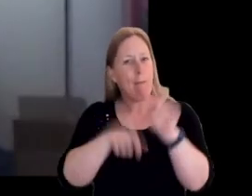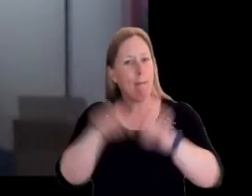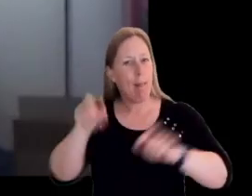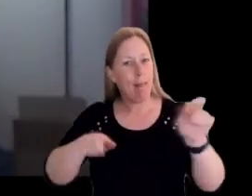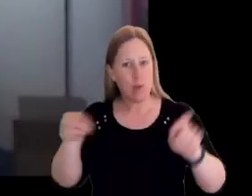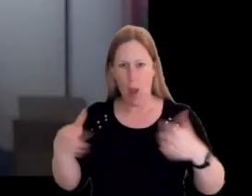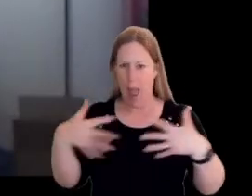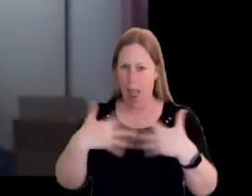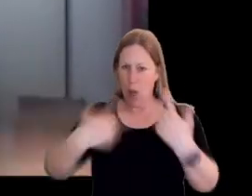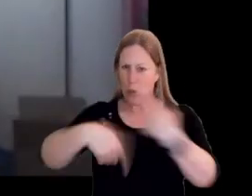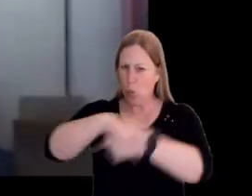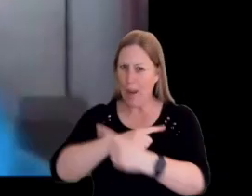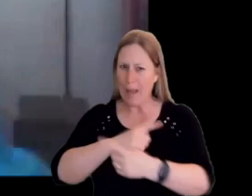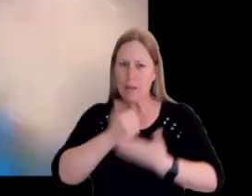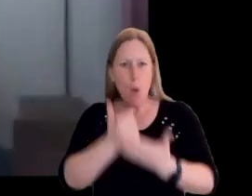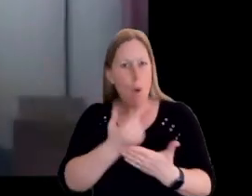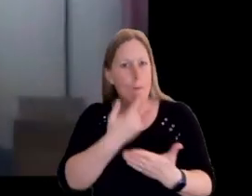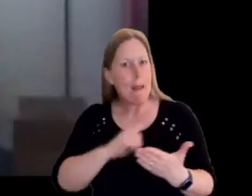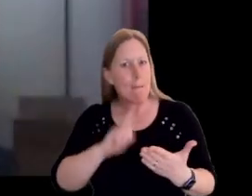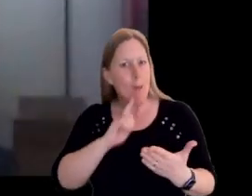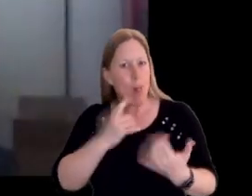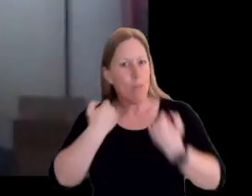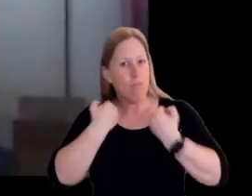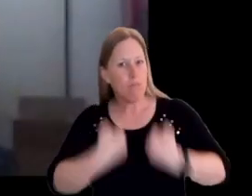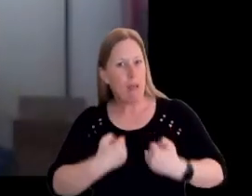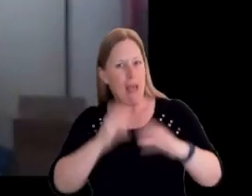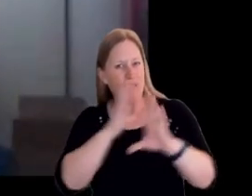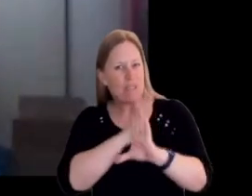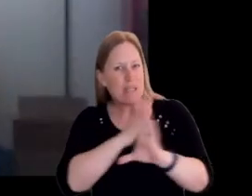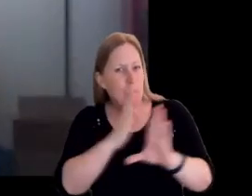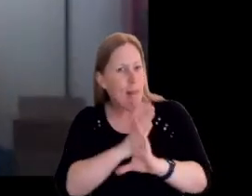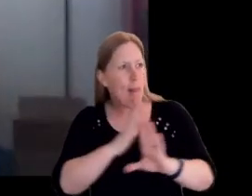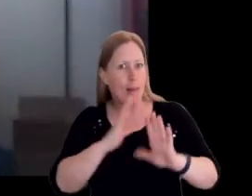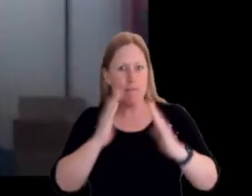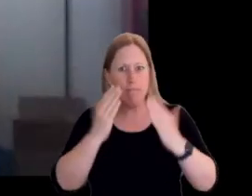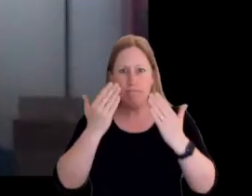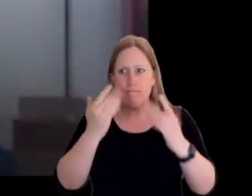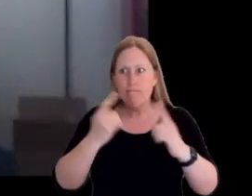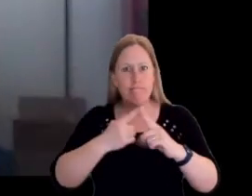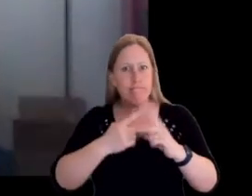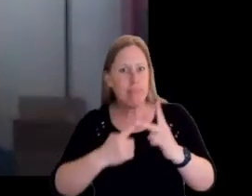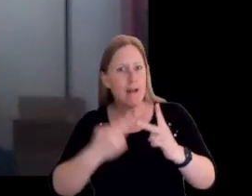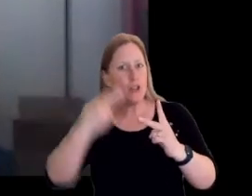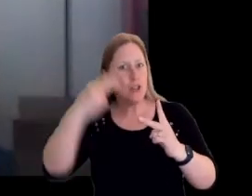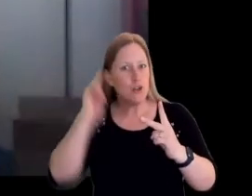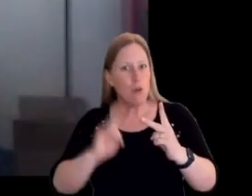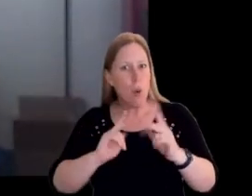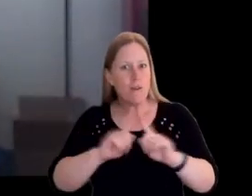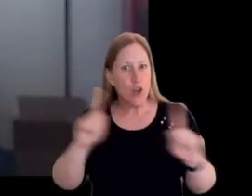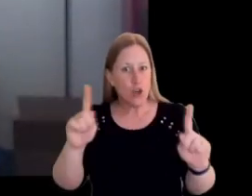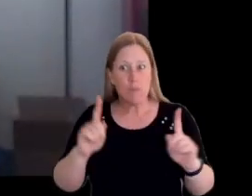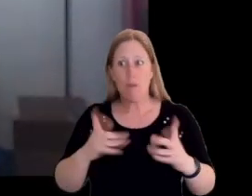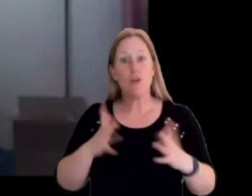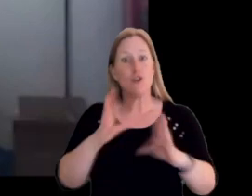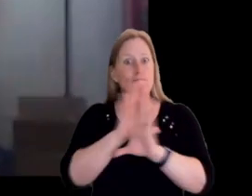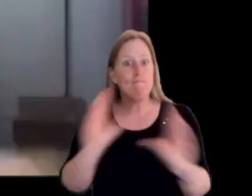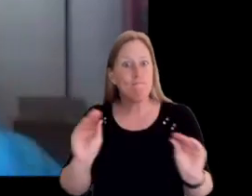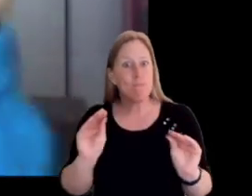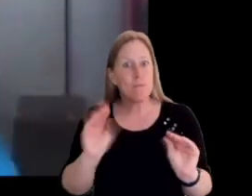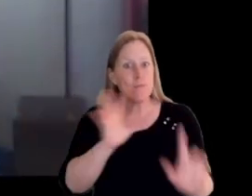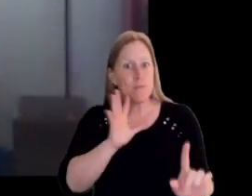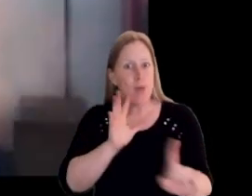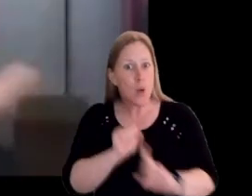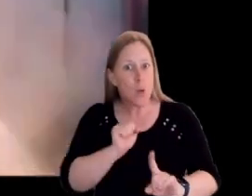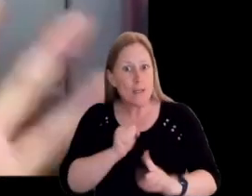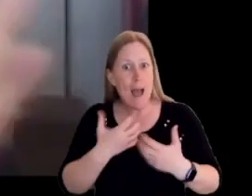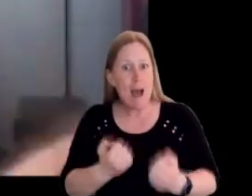with invisible and or chronic illnesses, as well as neurodivergence, and emphasizing that your diagnosis, whatever it may